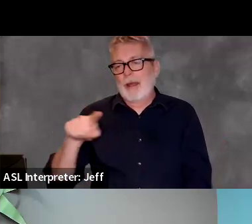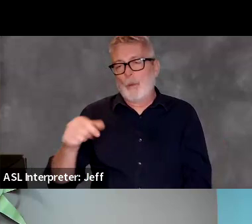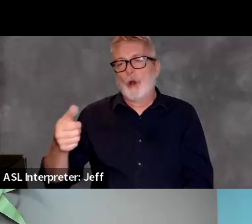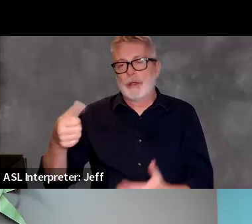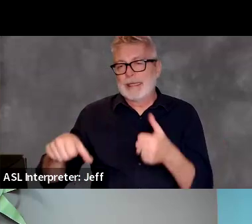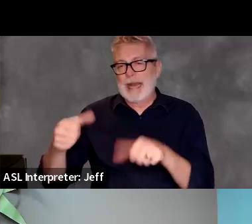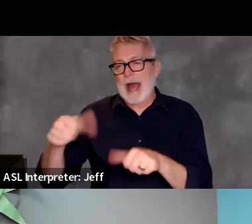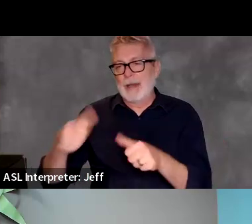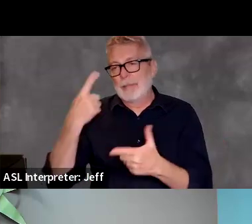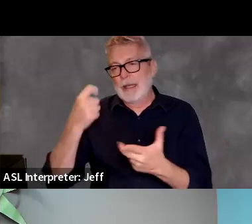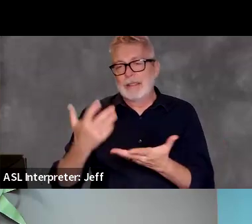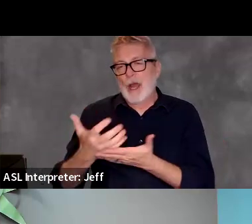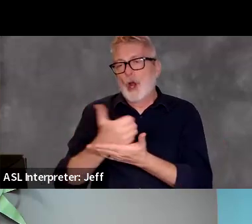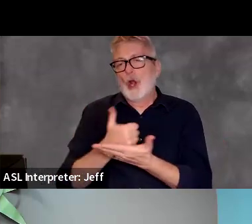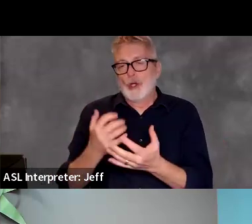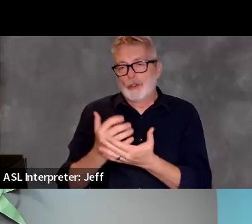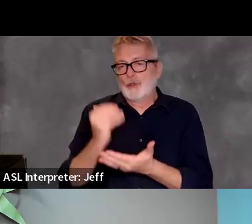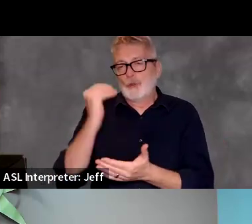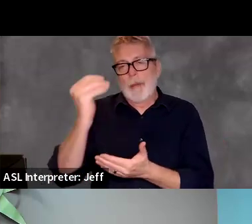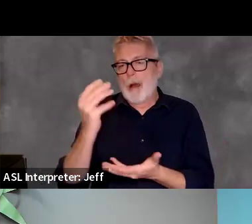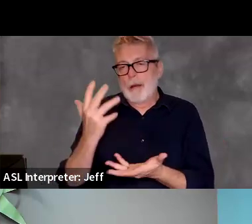denied because they earn too much. So